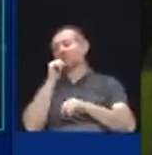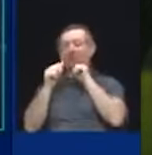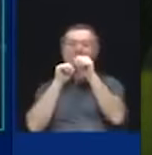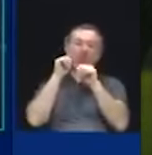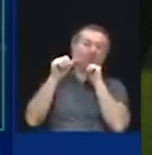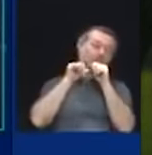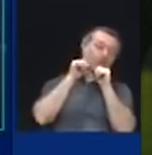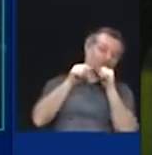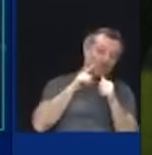want to deliver bad news, I told you the truth. Did you? You know Andy? Why? Because I believe in